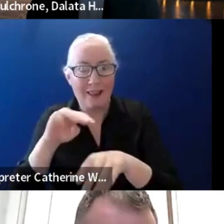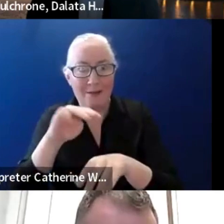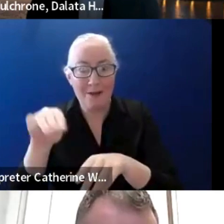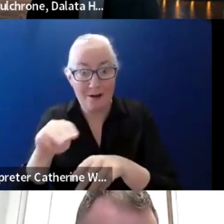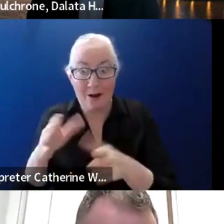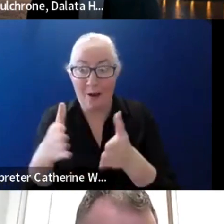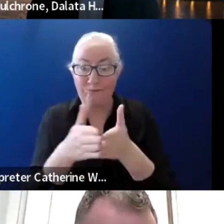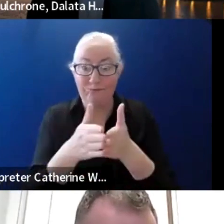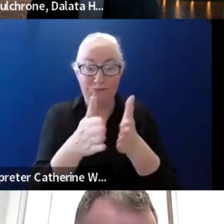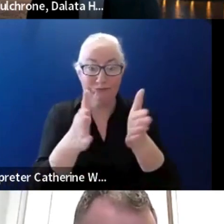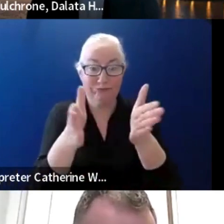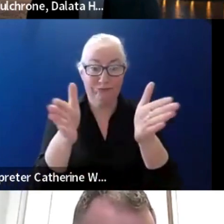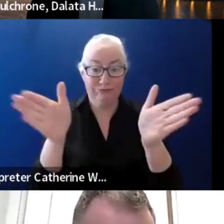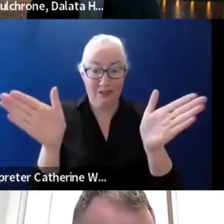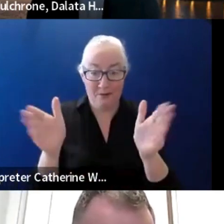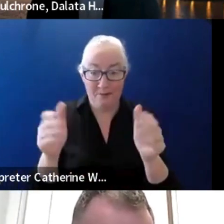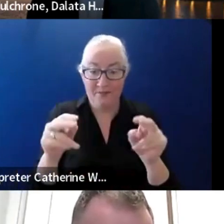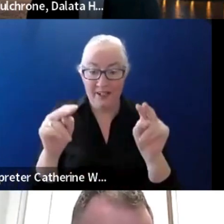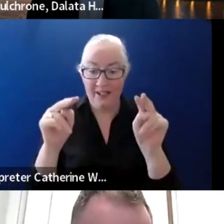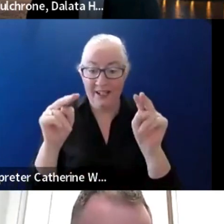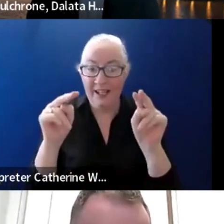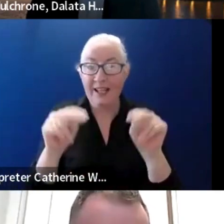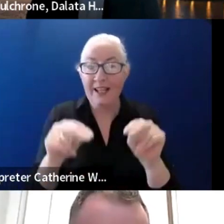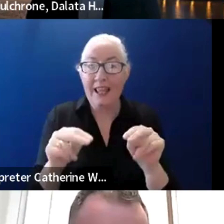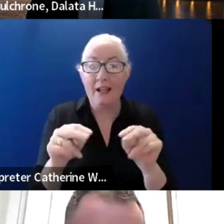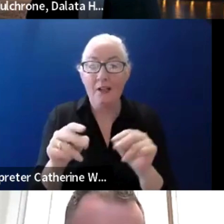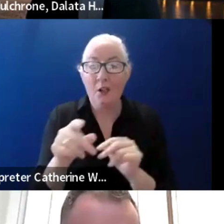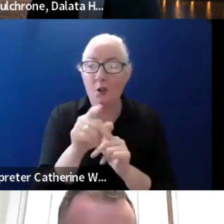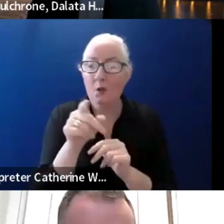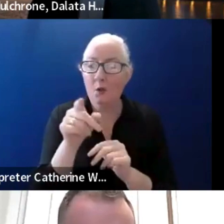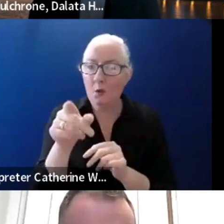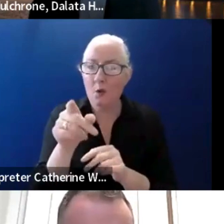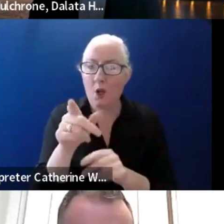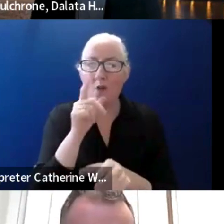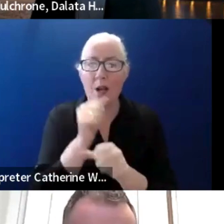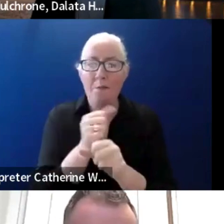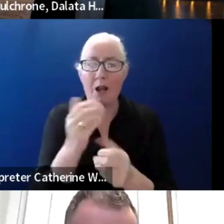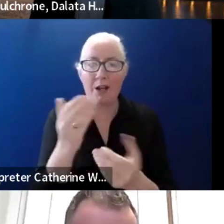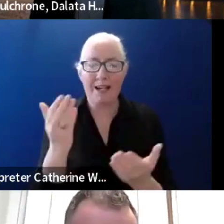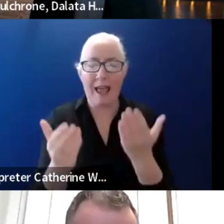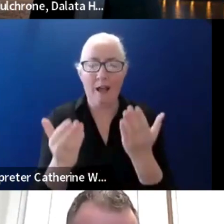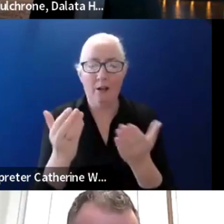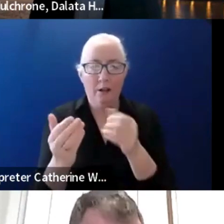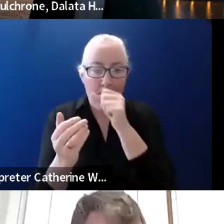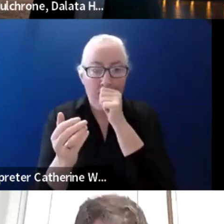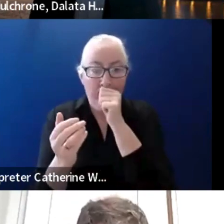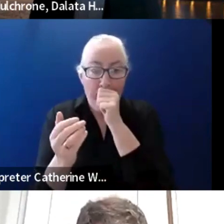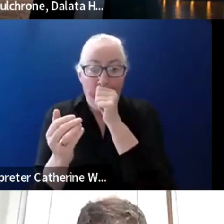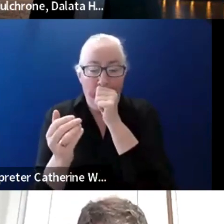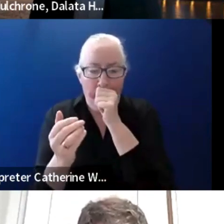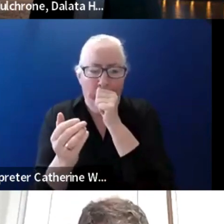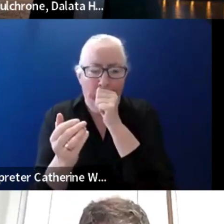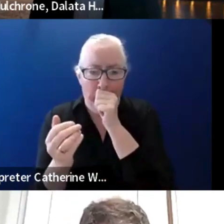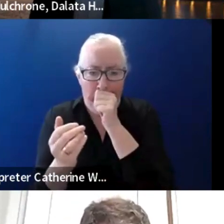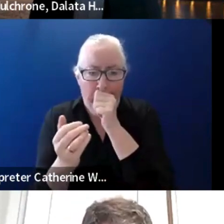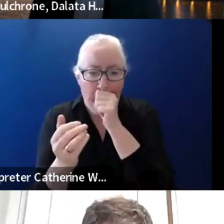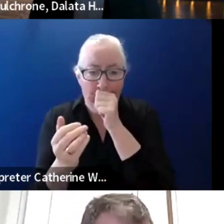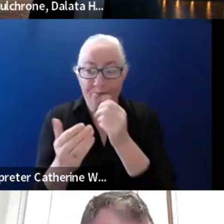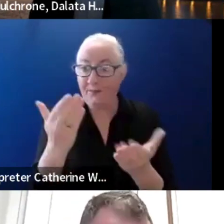to have. Could you perhaps talk a little bit about how you how you got the result